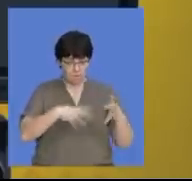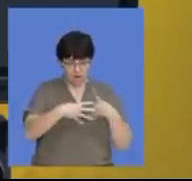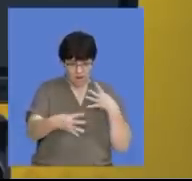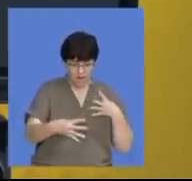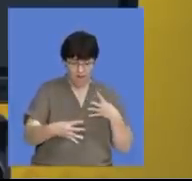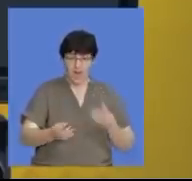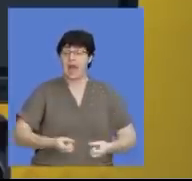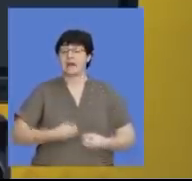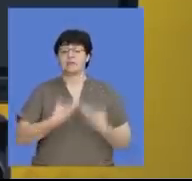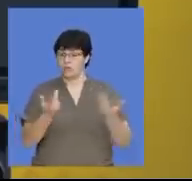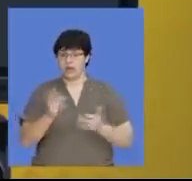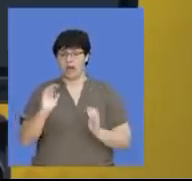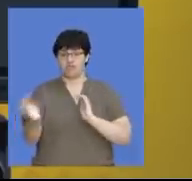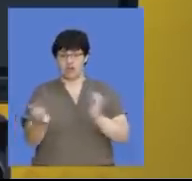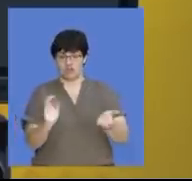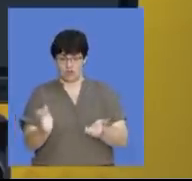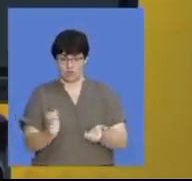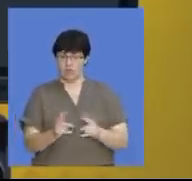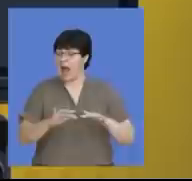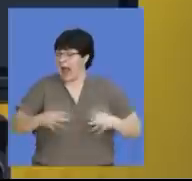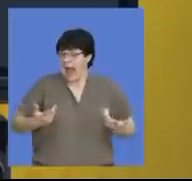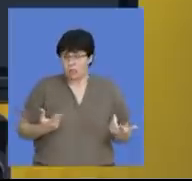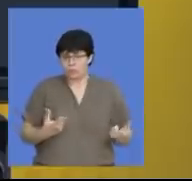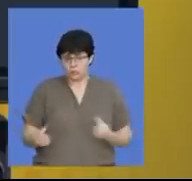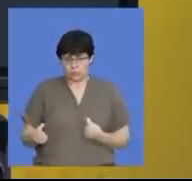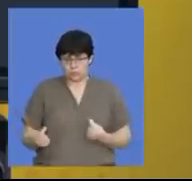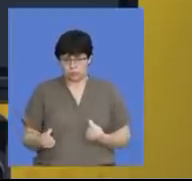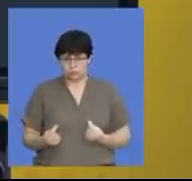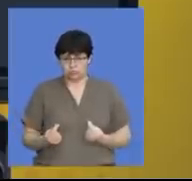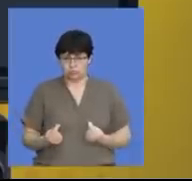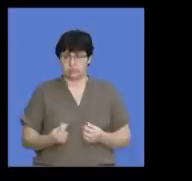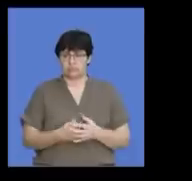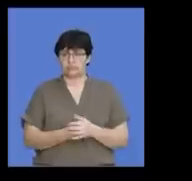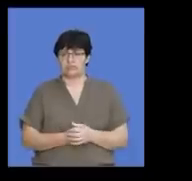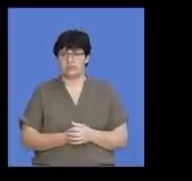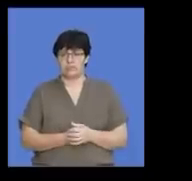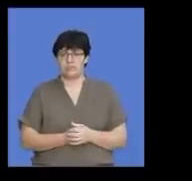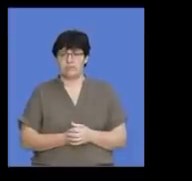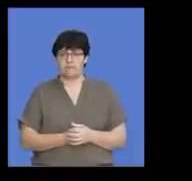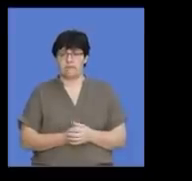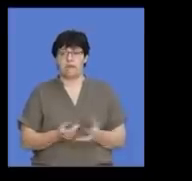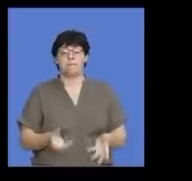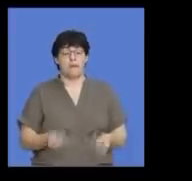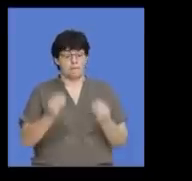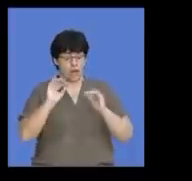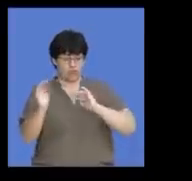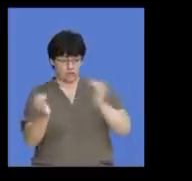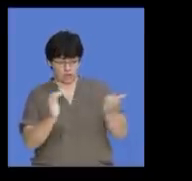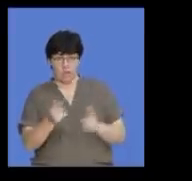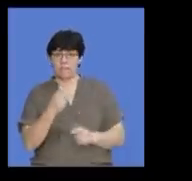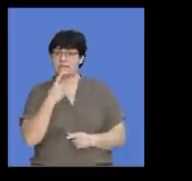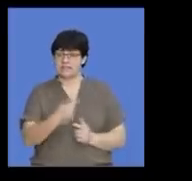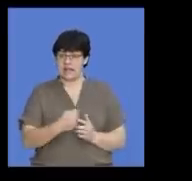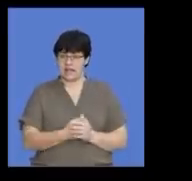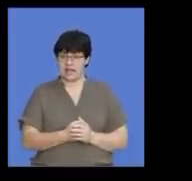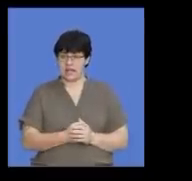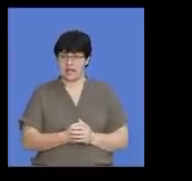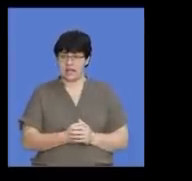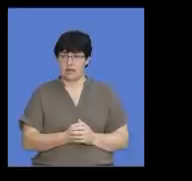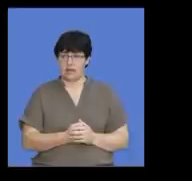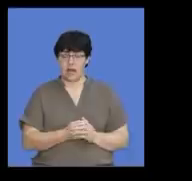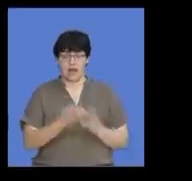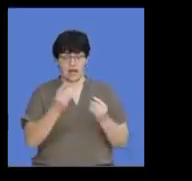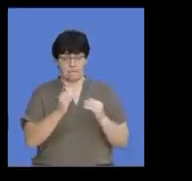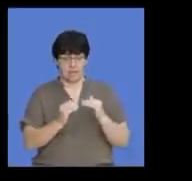and express it as a ratio. To do that, we must do the following. To get a ratio, I must take my